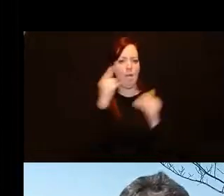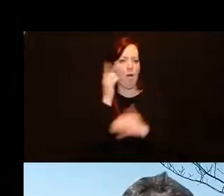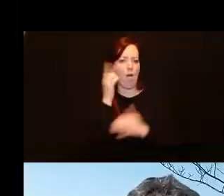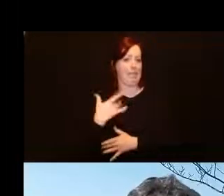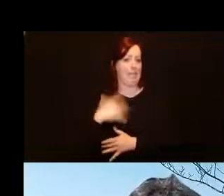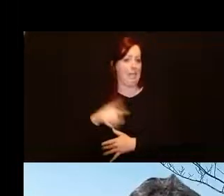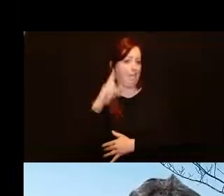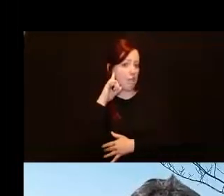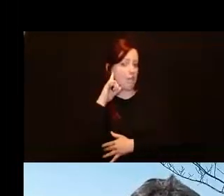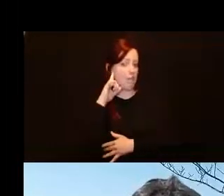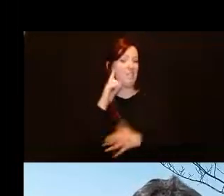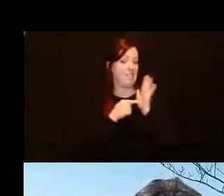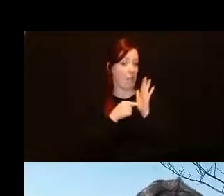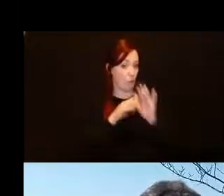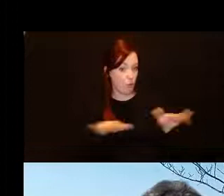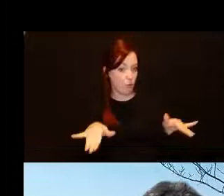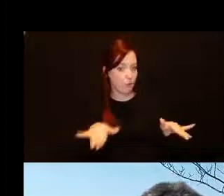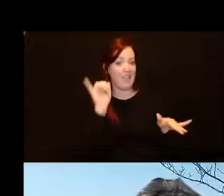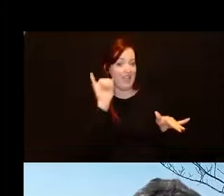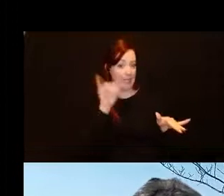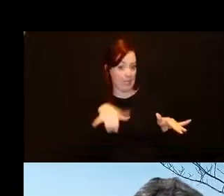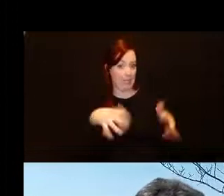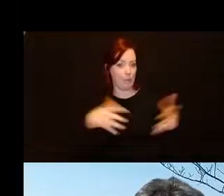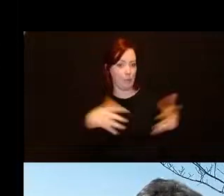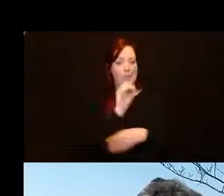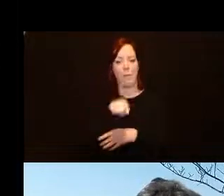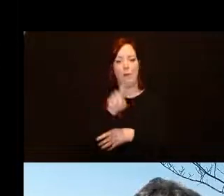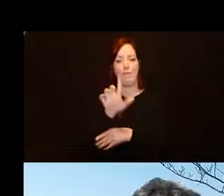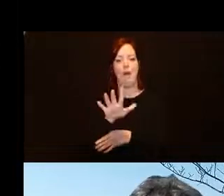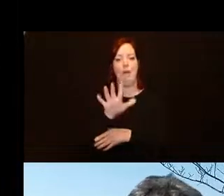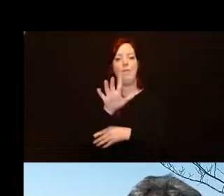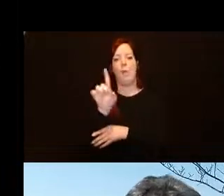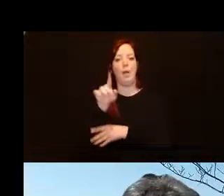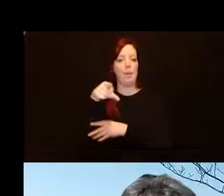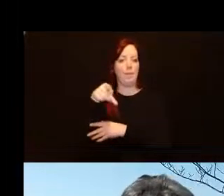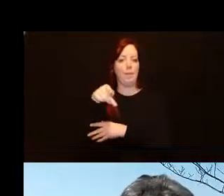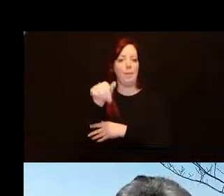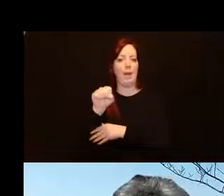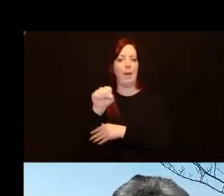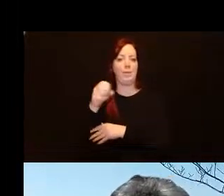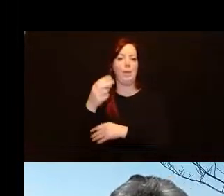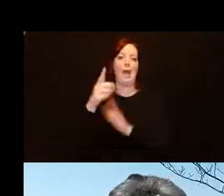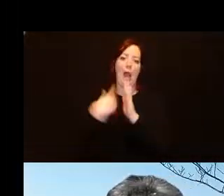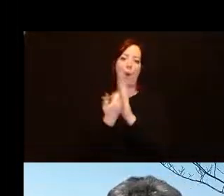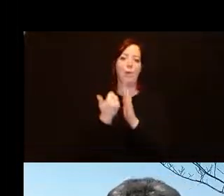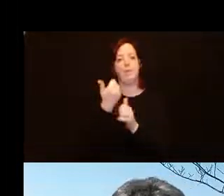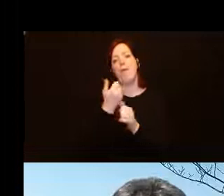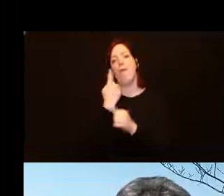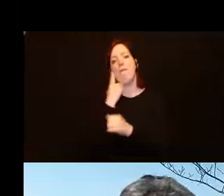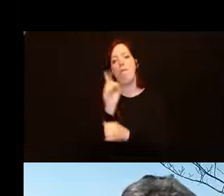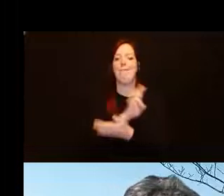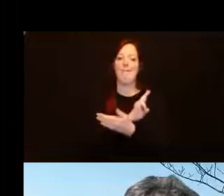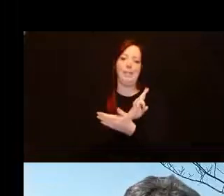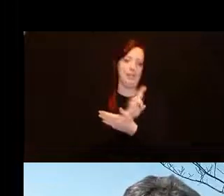be 0.51 Pascal square hours per 7 days, which is equivalent to